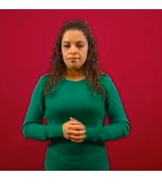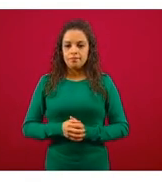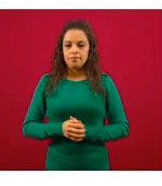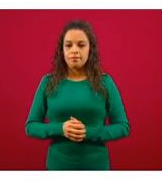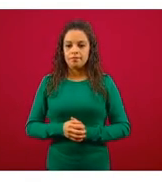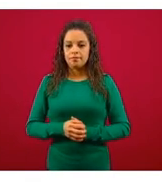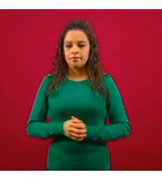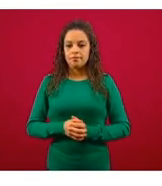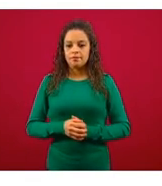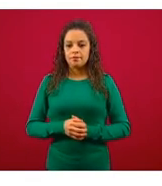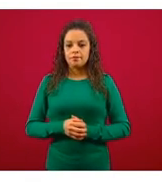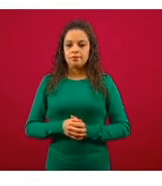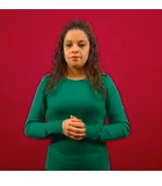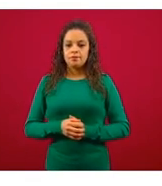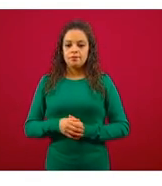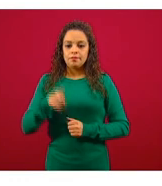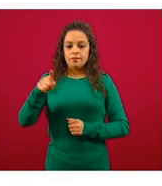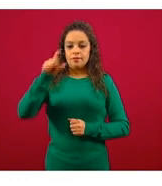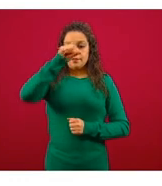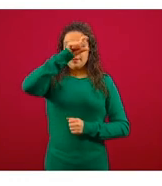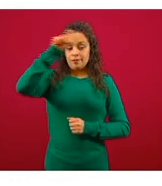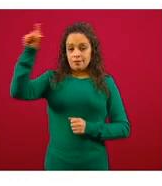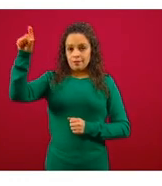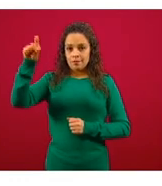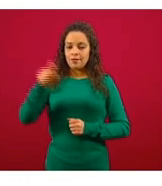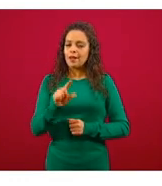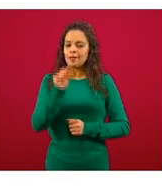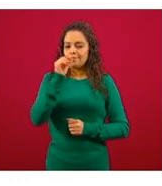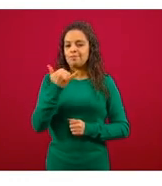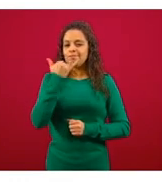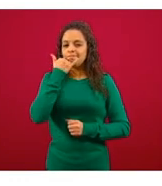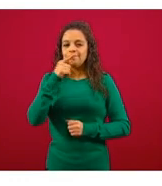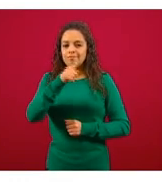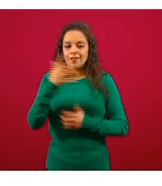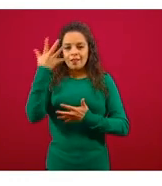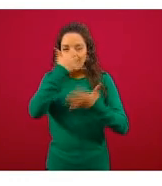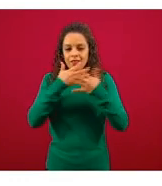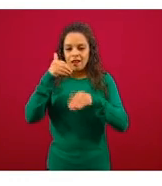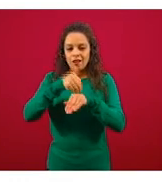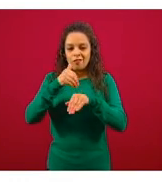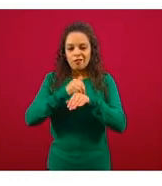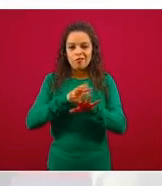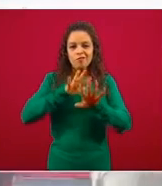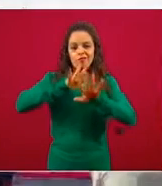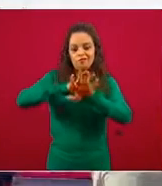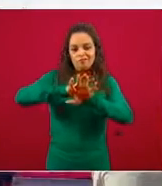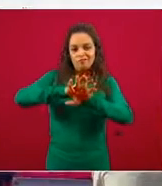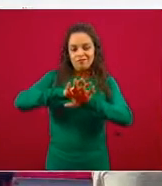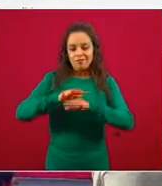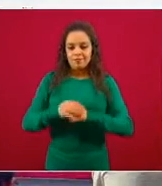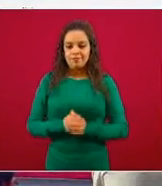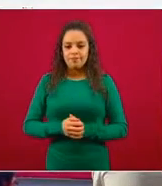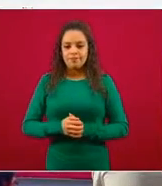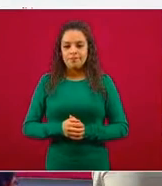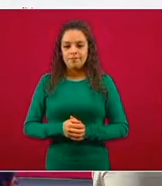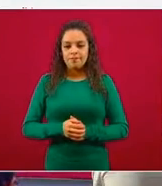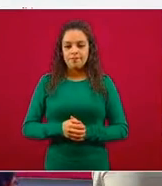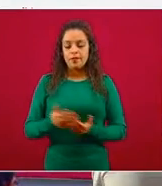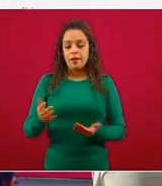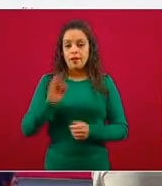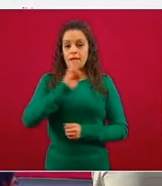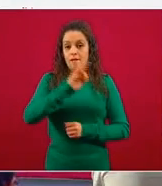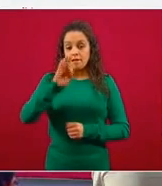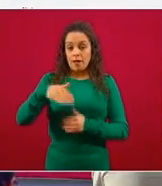Sorry about having a very small piece of information to read here, but we're thinking